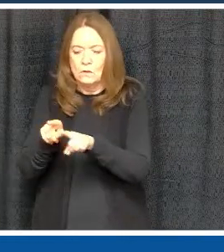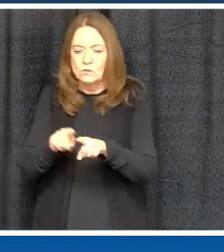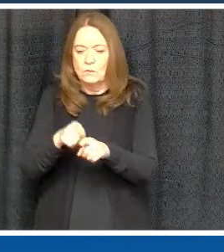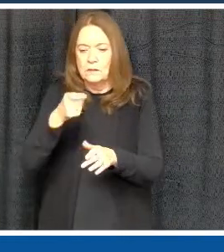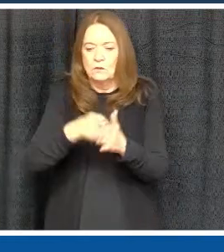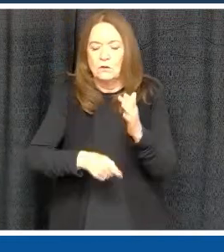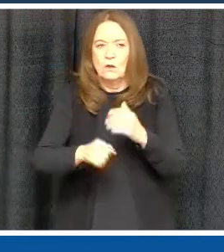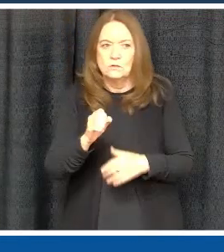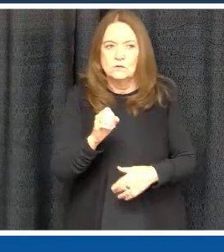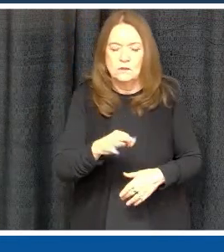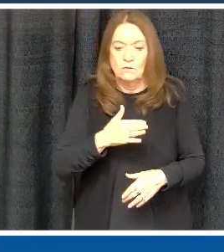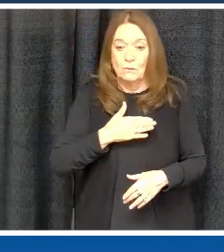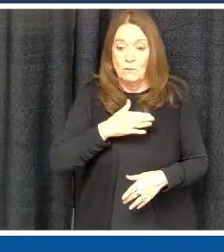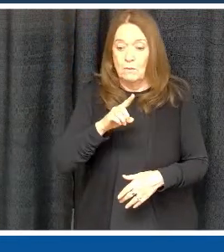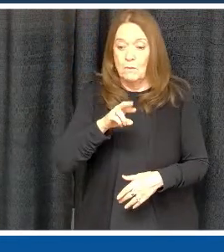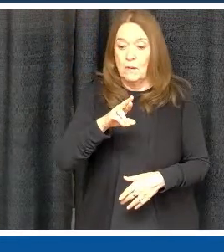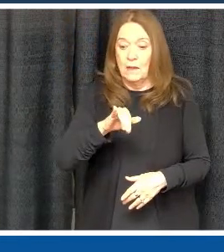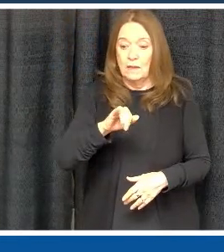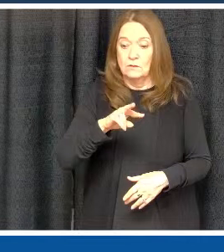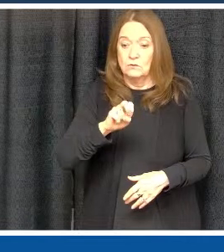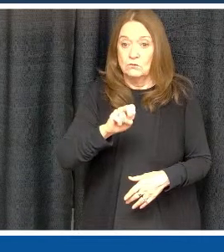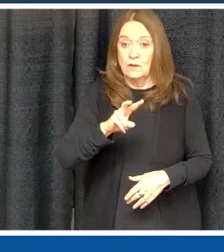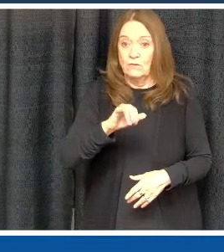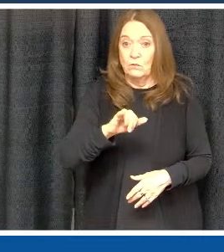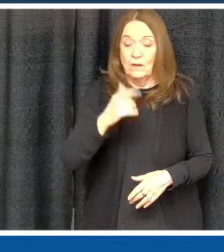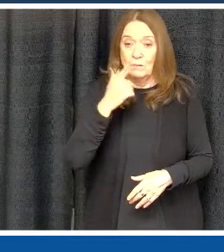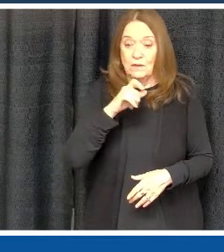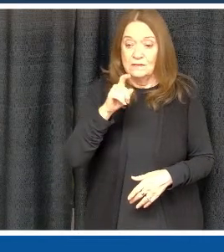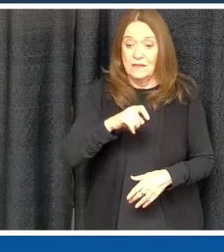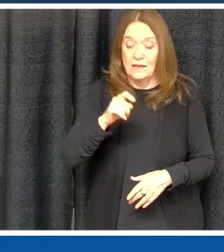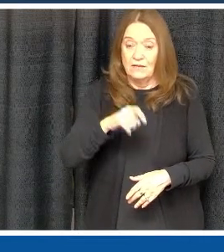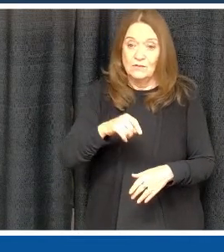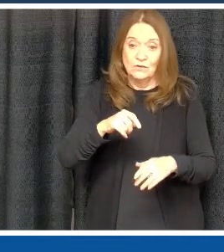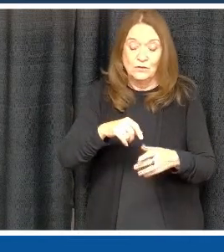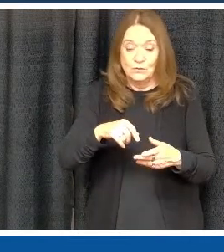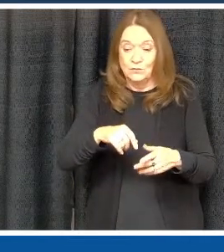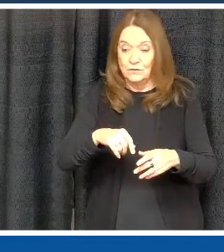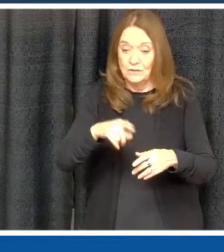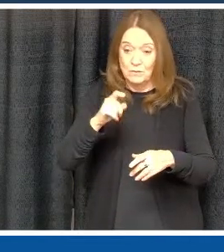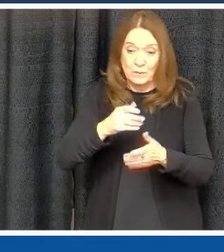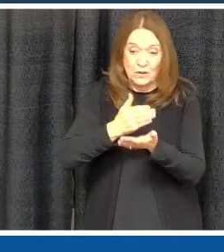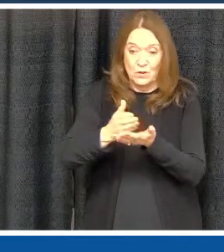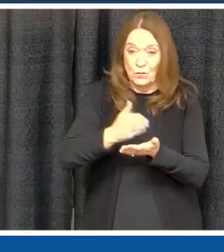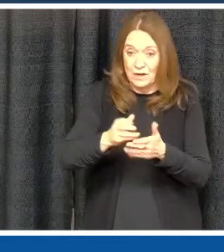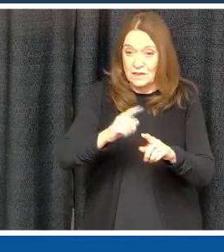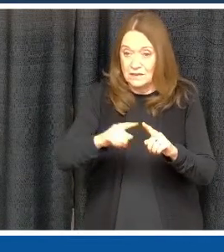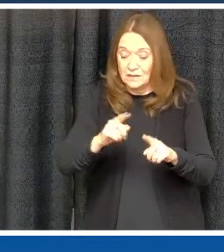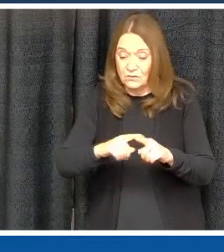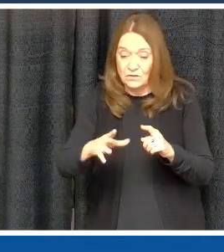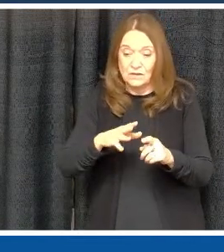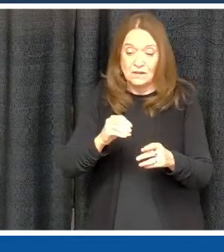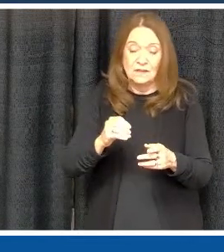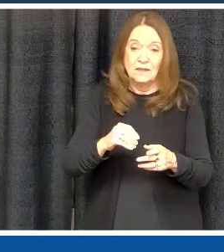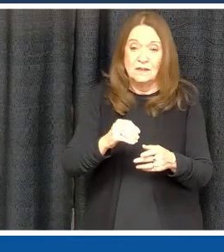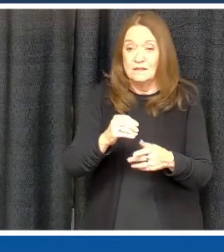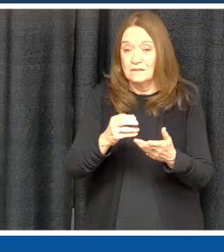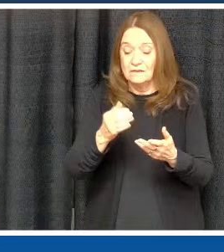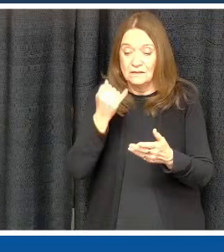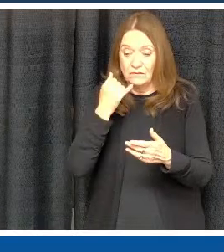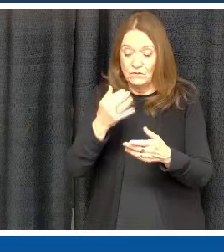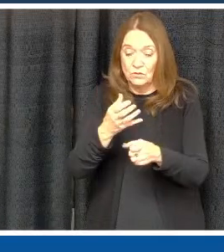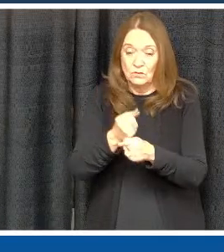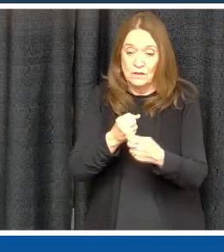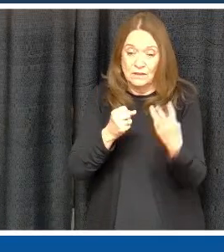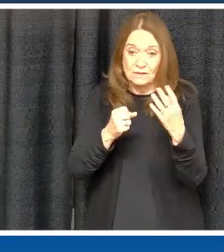cost of my driveway, because they would have to bust that driveway again and probably grade it differently, because at some point, when you get if you get